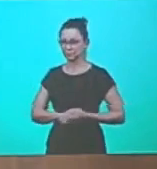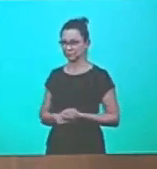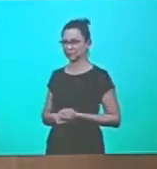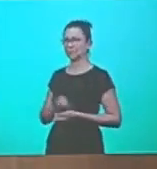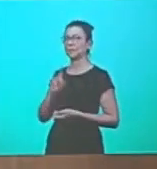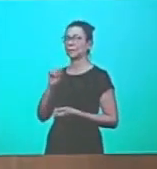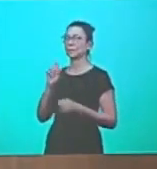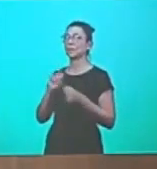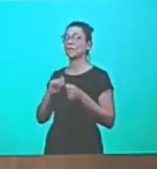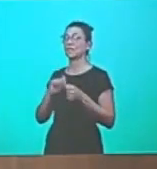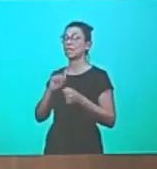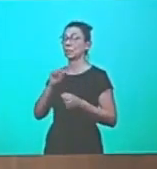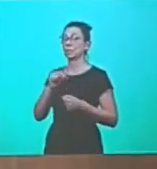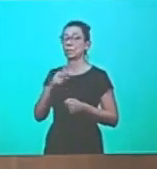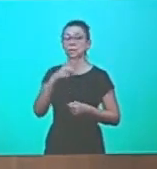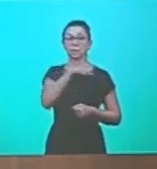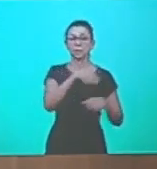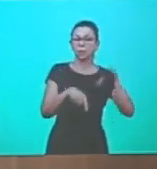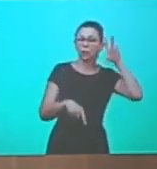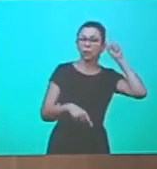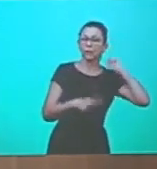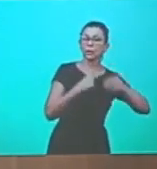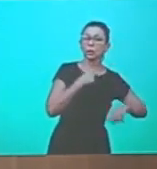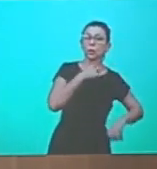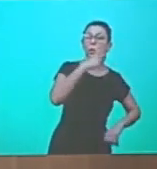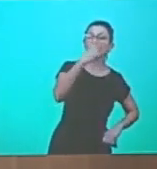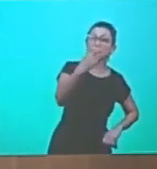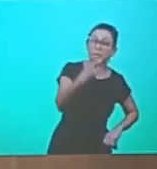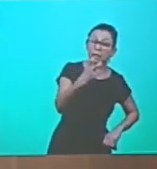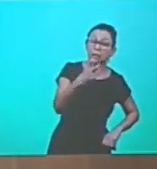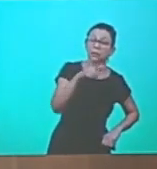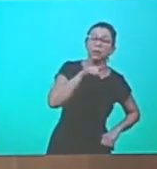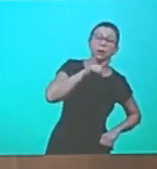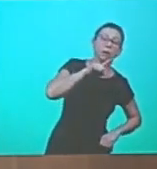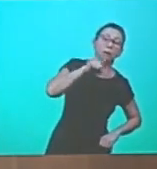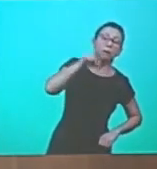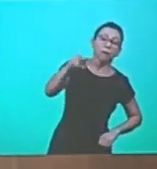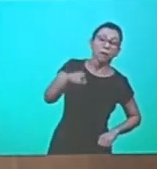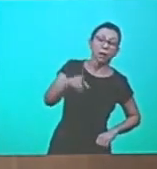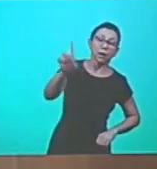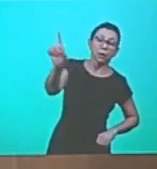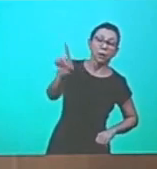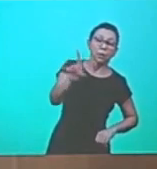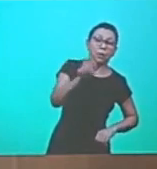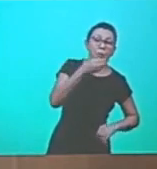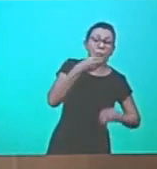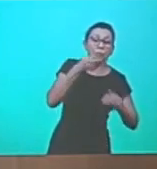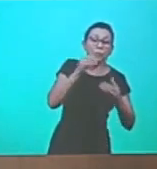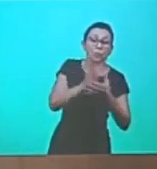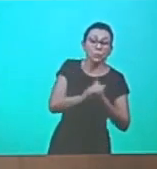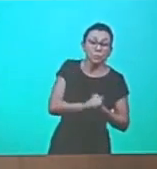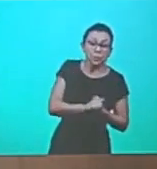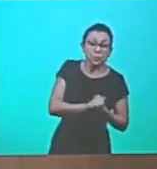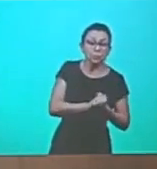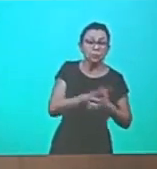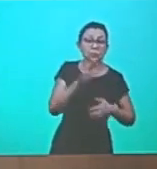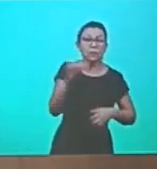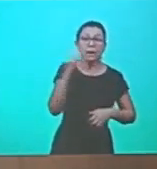I can no longer see them because they are through these doors. When they heard this cry,